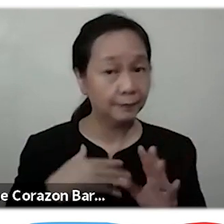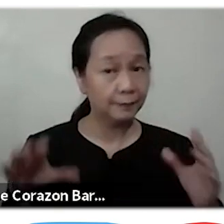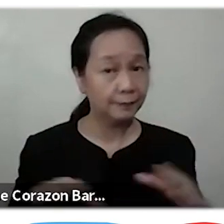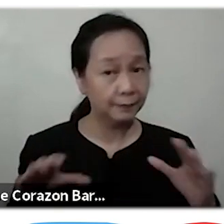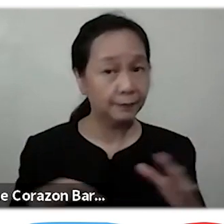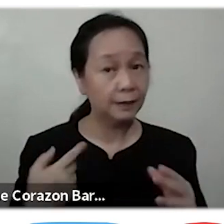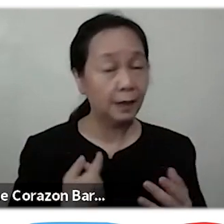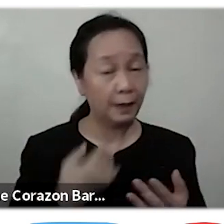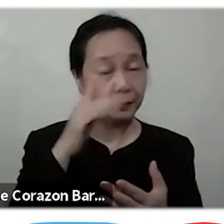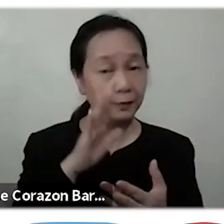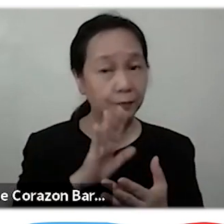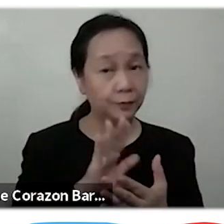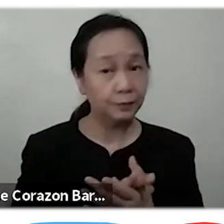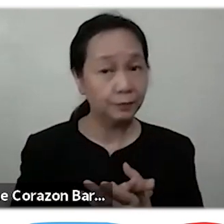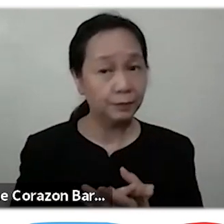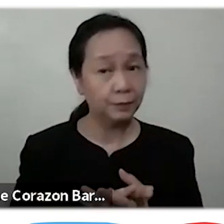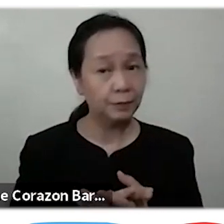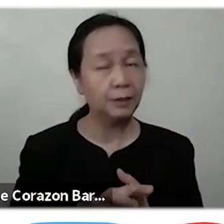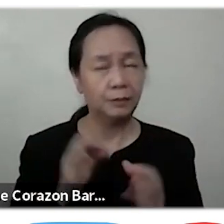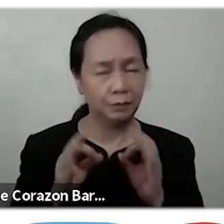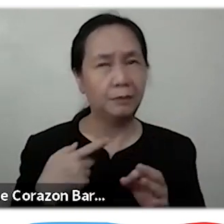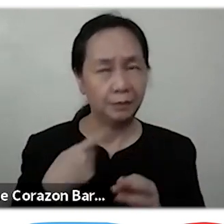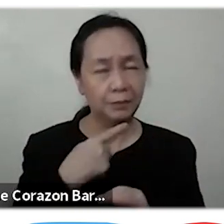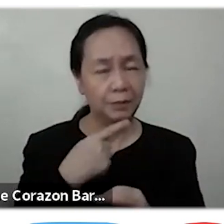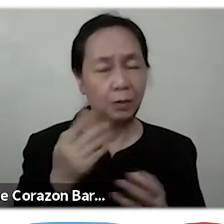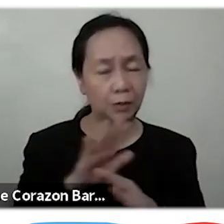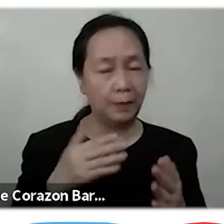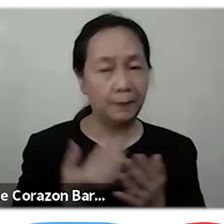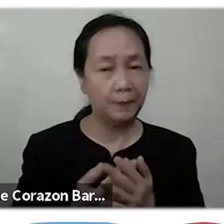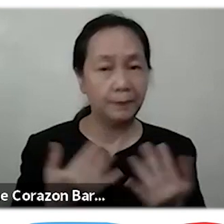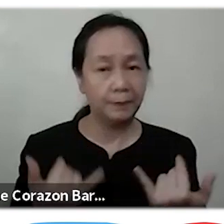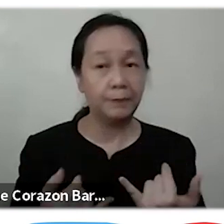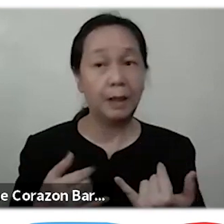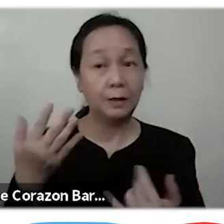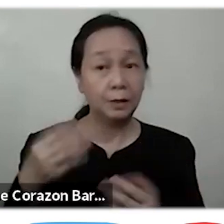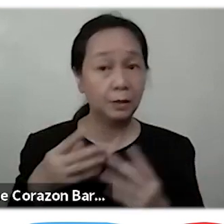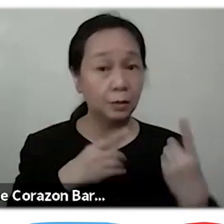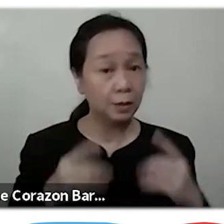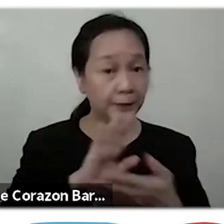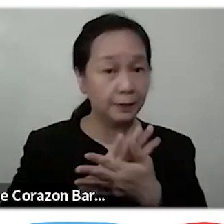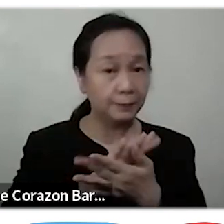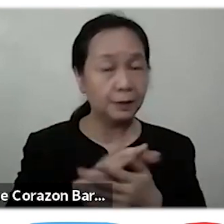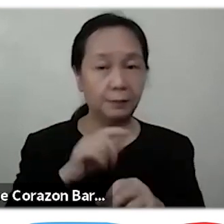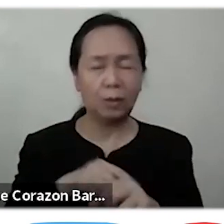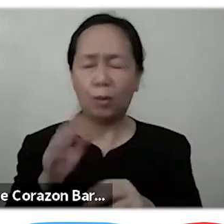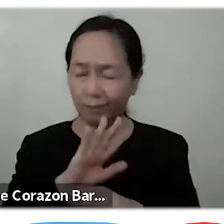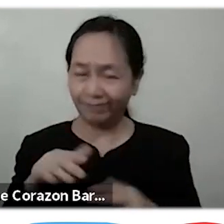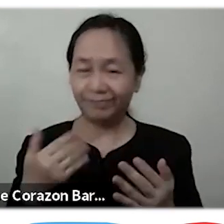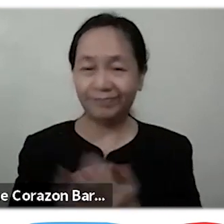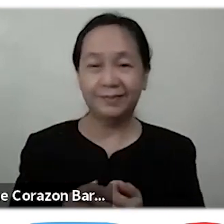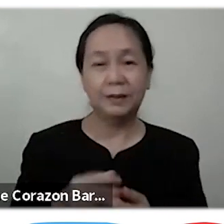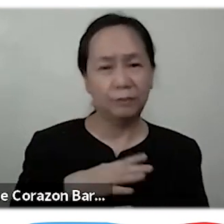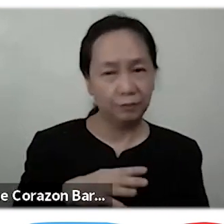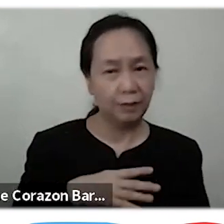I believe I won't be able to share everything. So coming to the pandemic time, everything was okay. But when